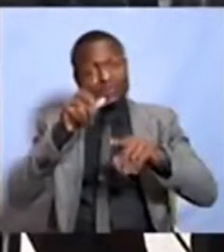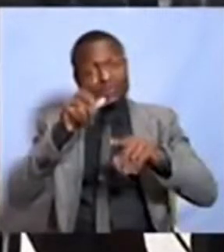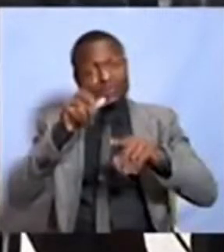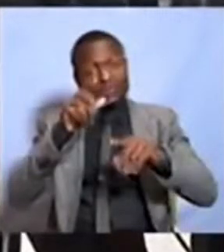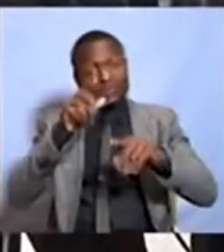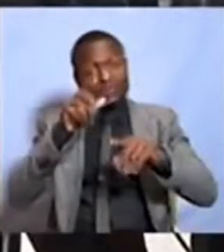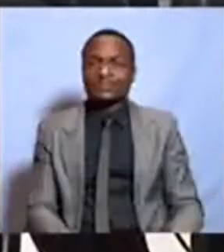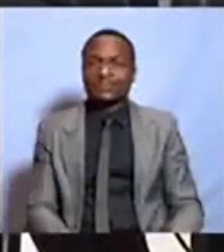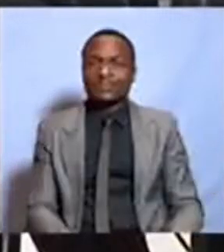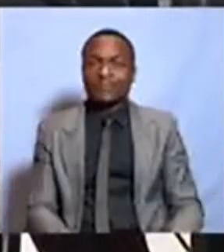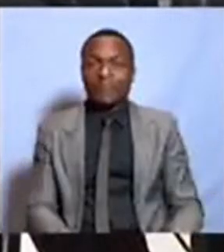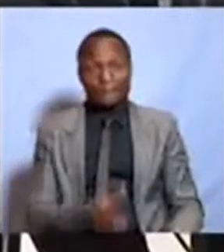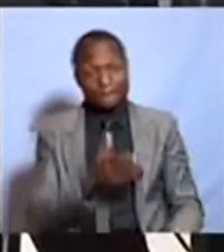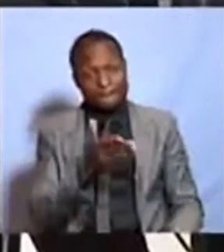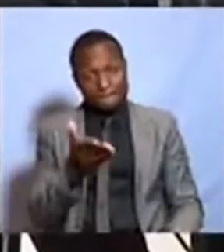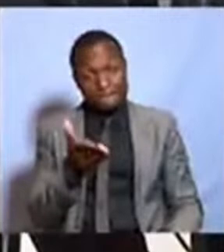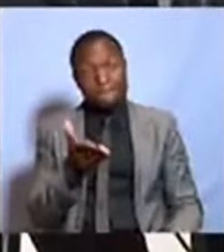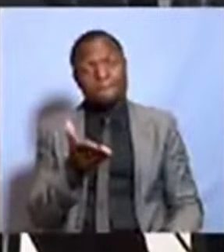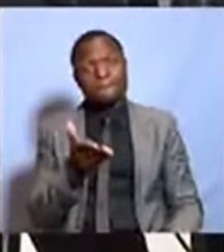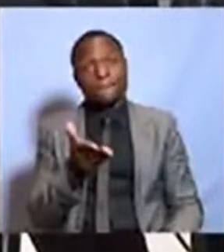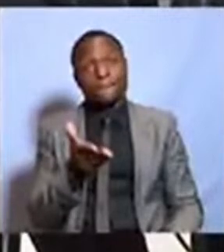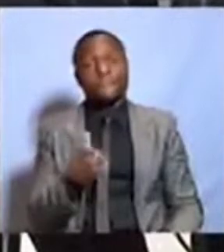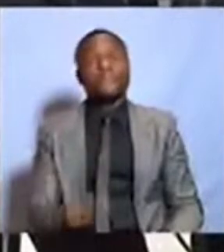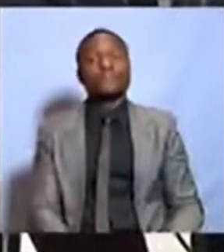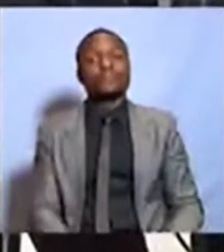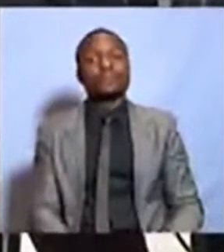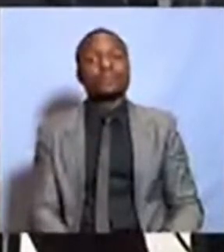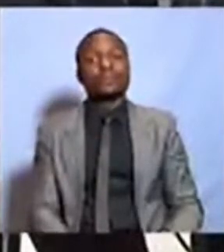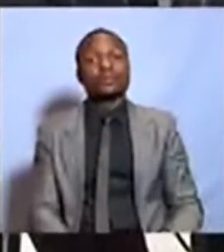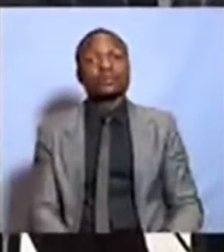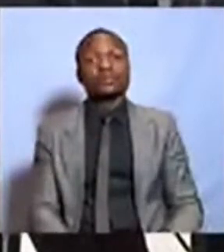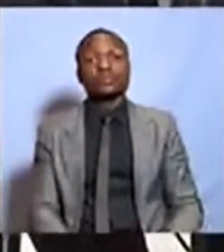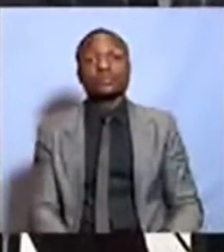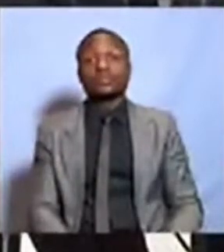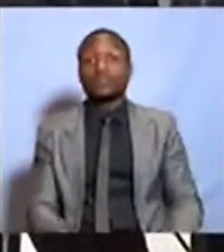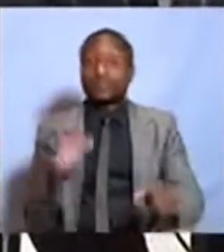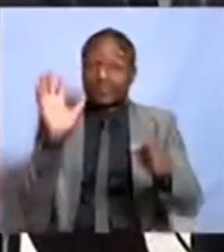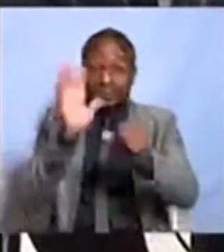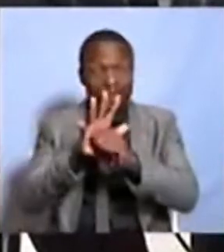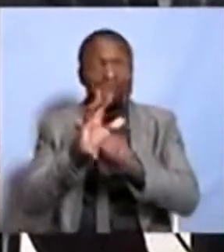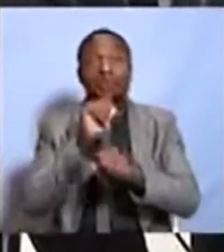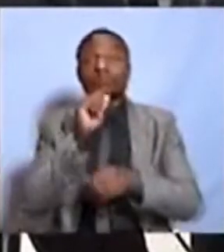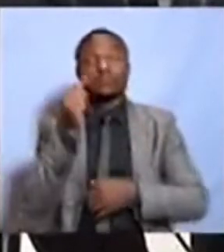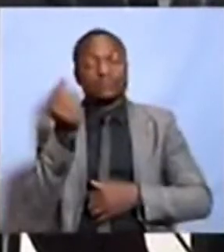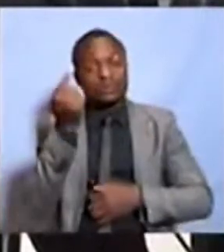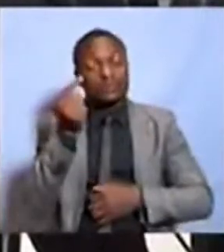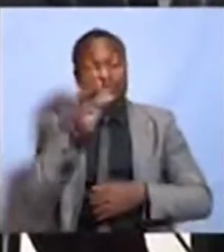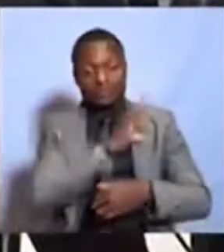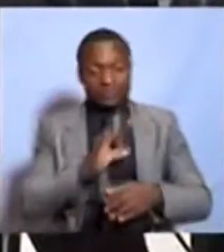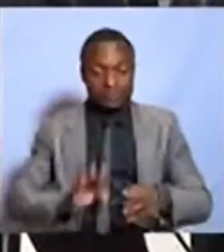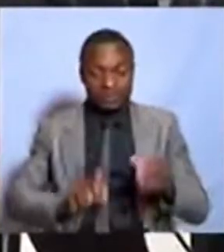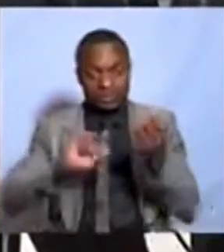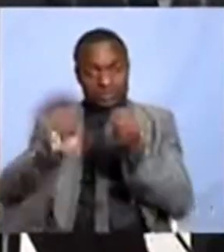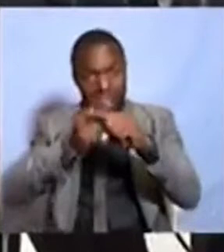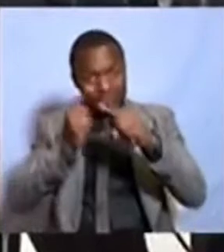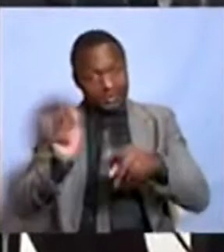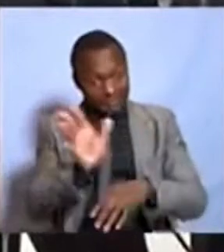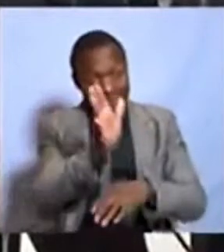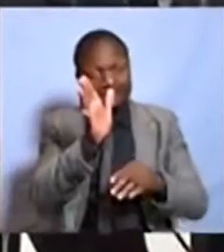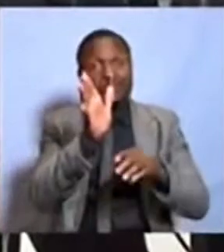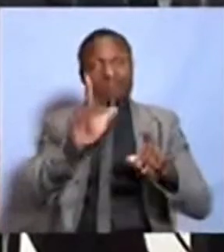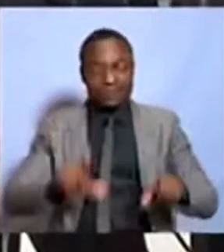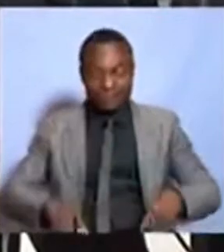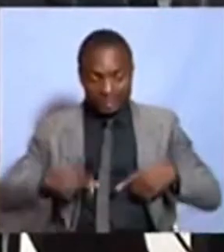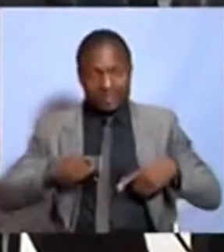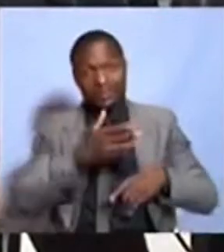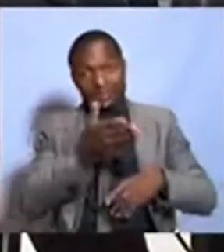also that had an effect because not only were they reliant on that for food security, also for their livelihoods. So that had a